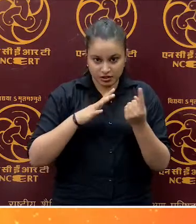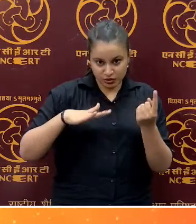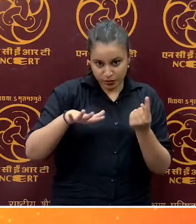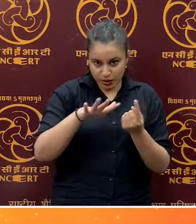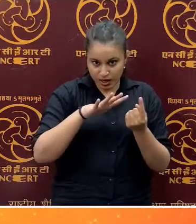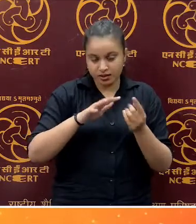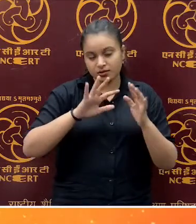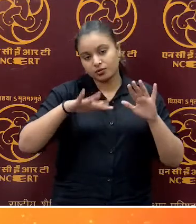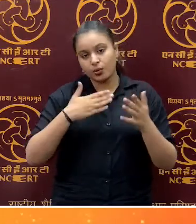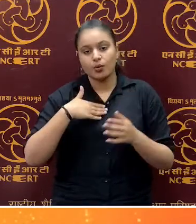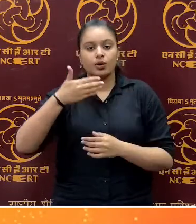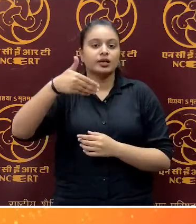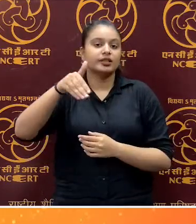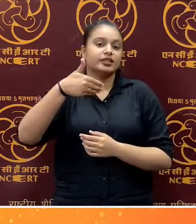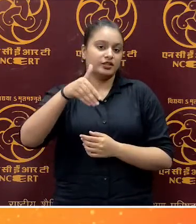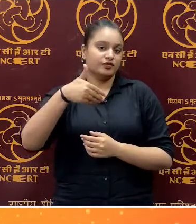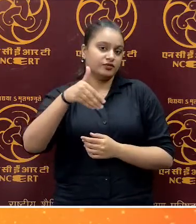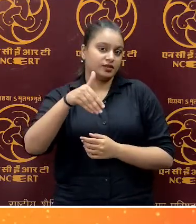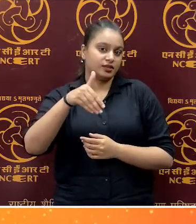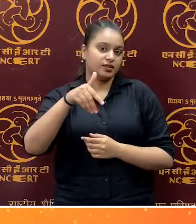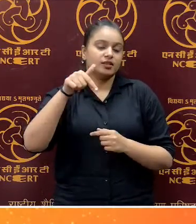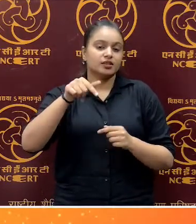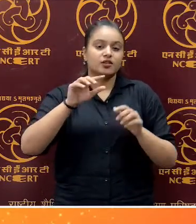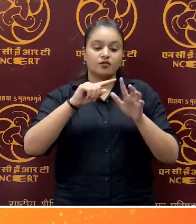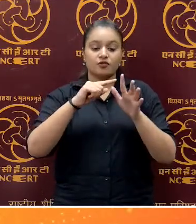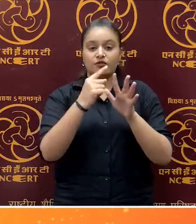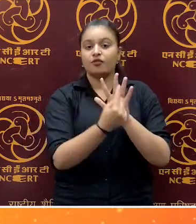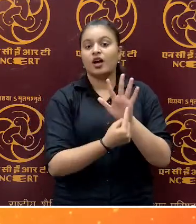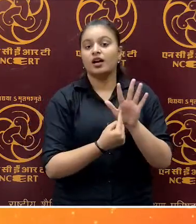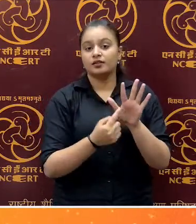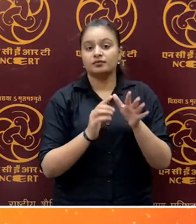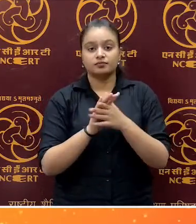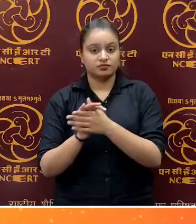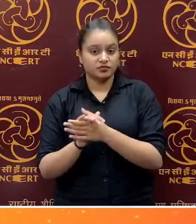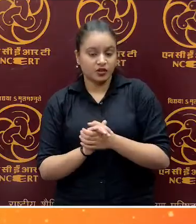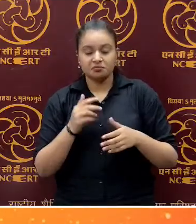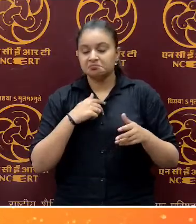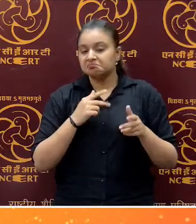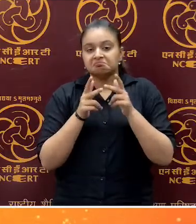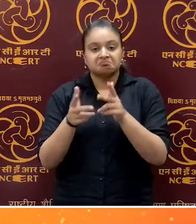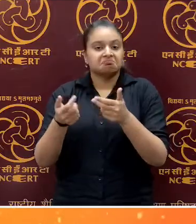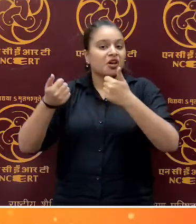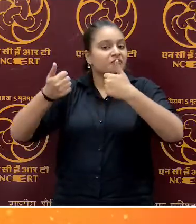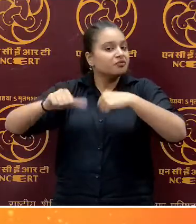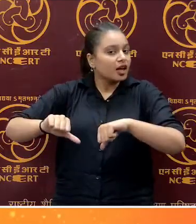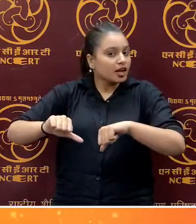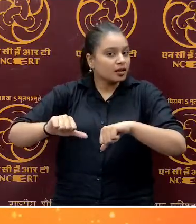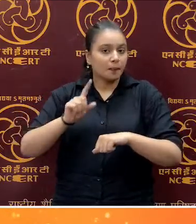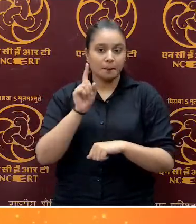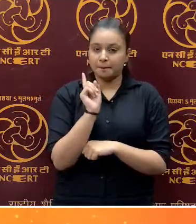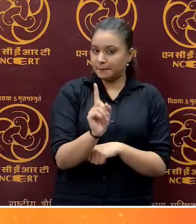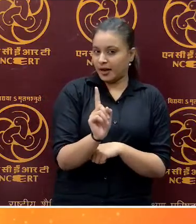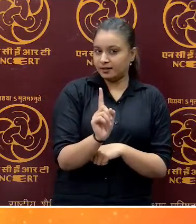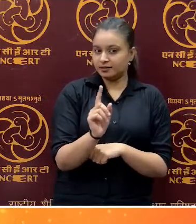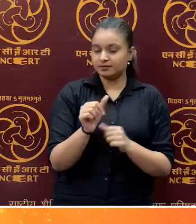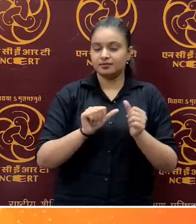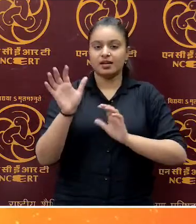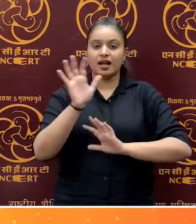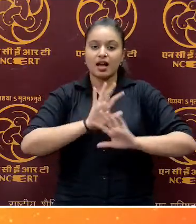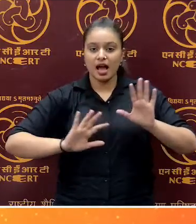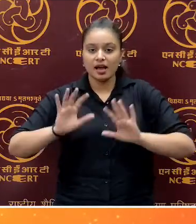and then grass, leaves. of course. After So grass, these five yeah. friends of fly could not tell the name of the fly, but the action of the